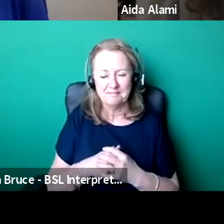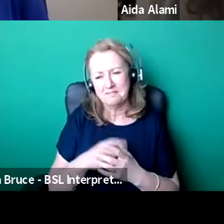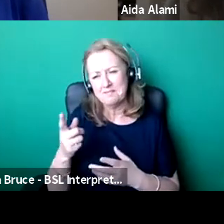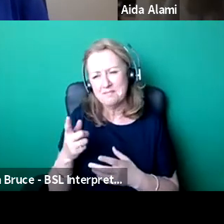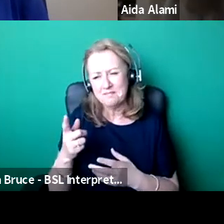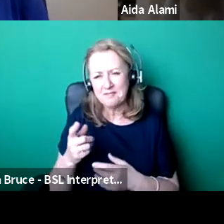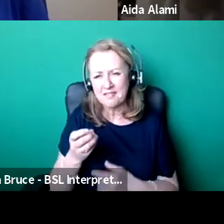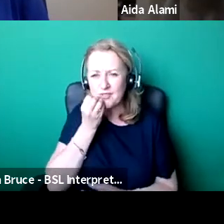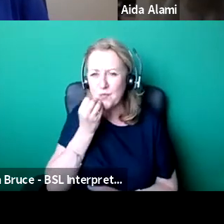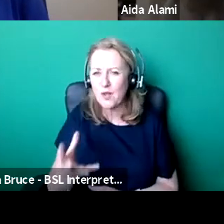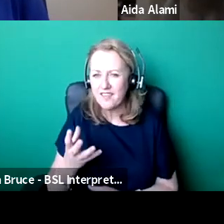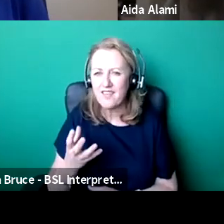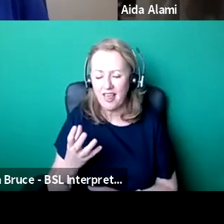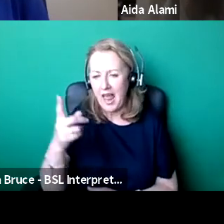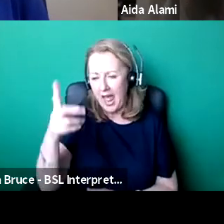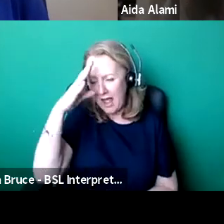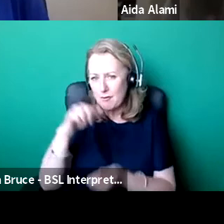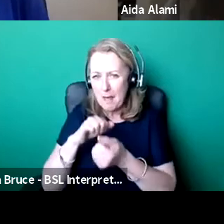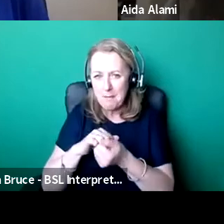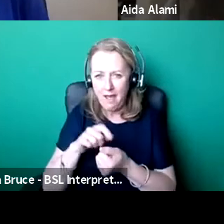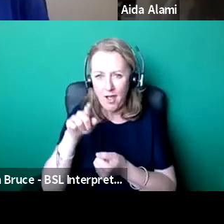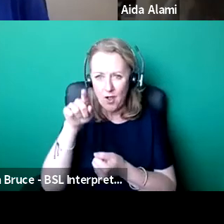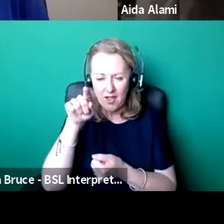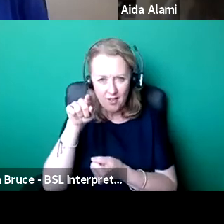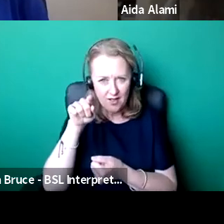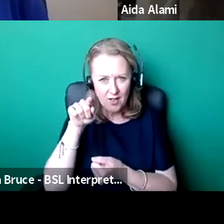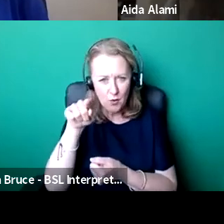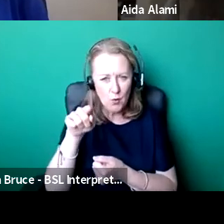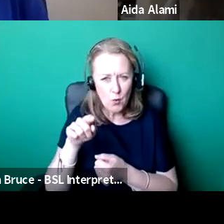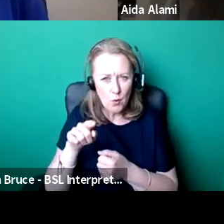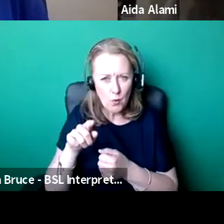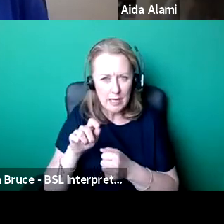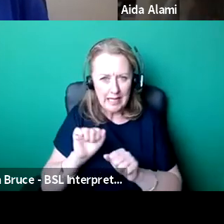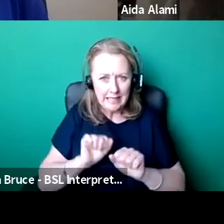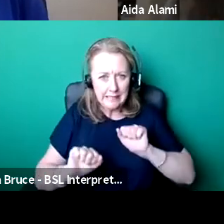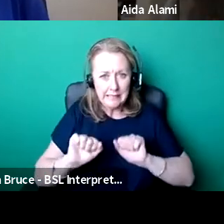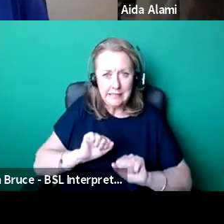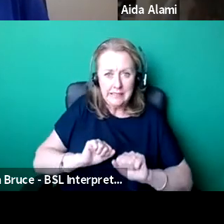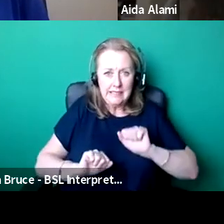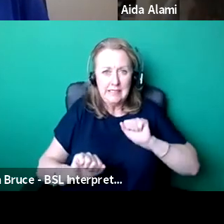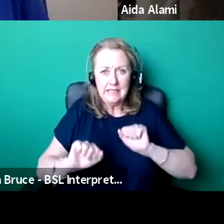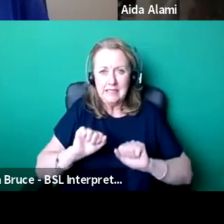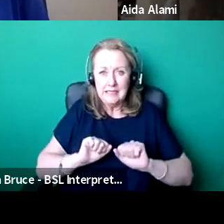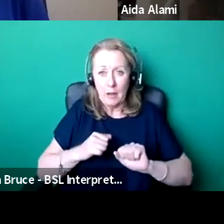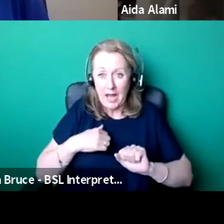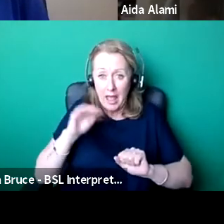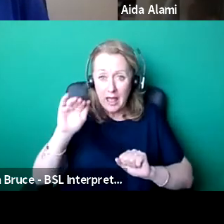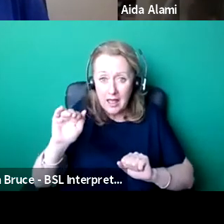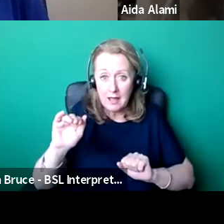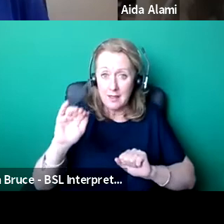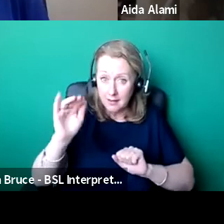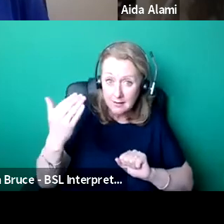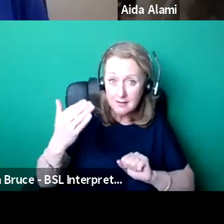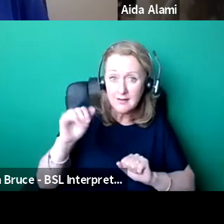wonderful. And I remember, you know, how hesitant some of you were in the beginning when I approached you, and it was a